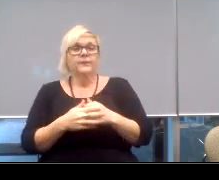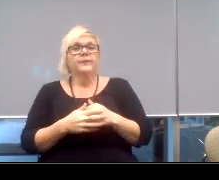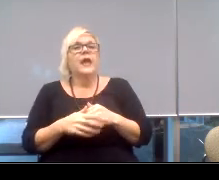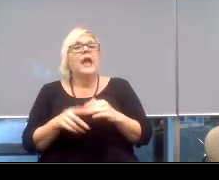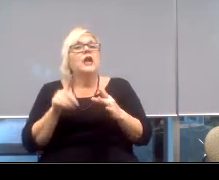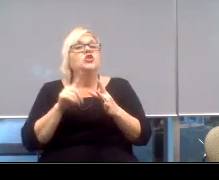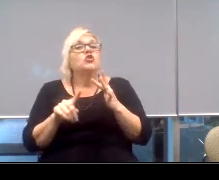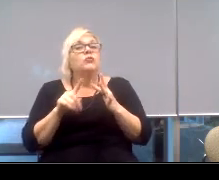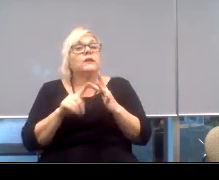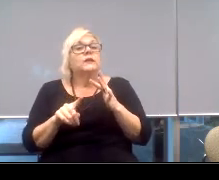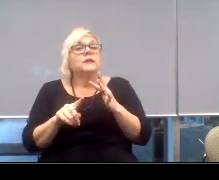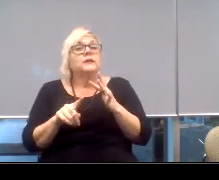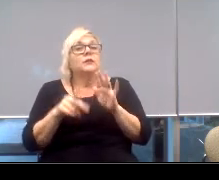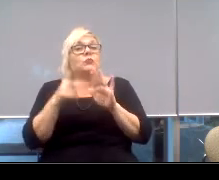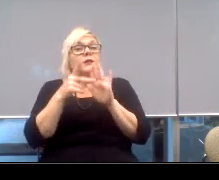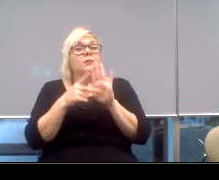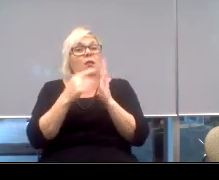often overlooked.